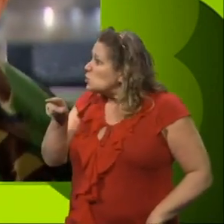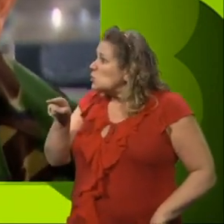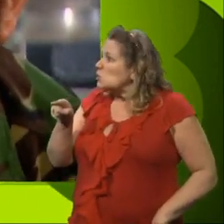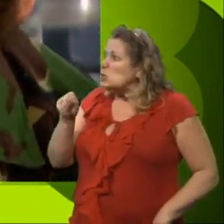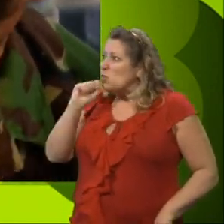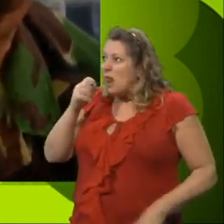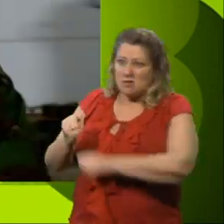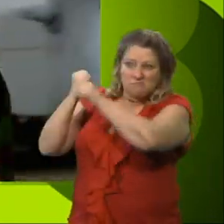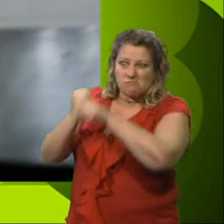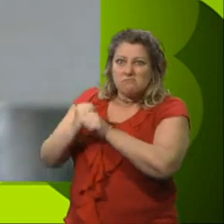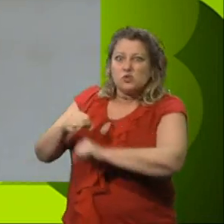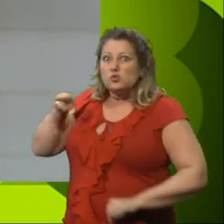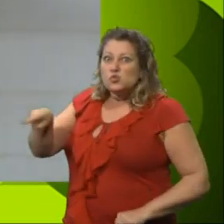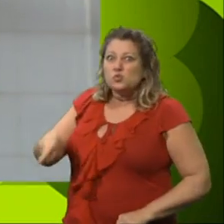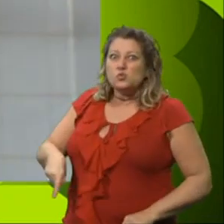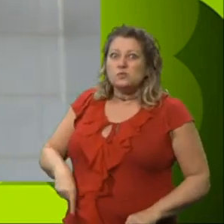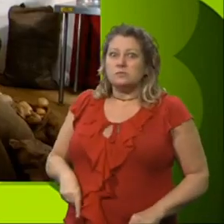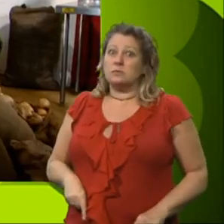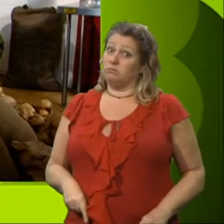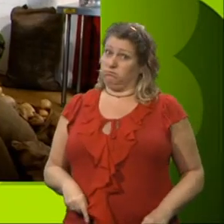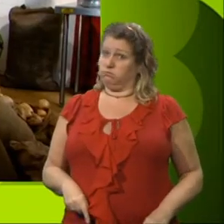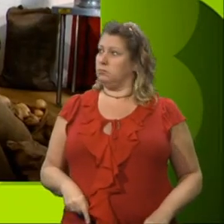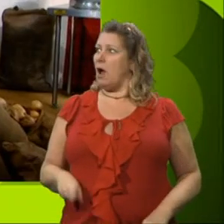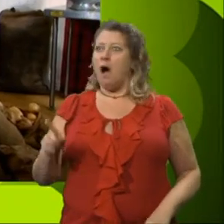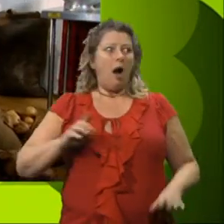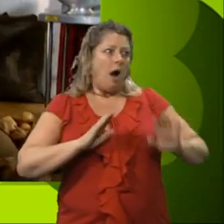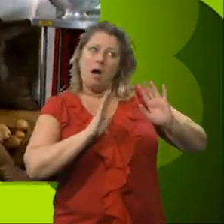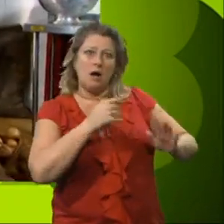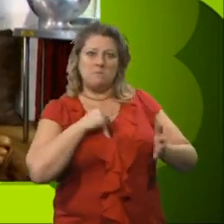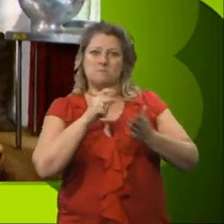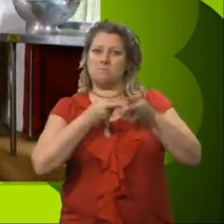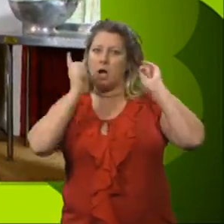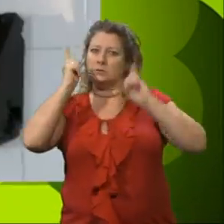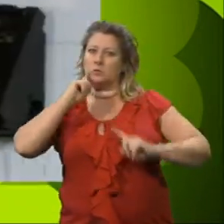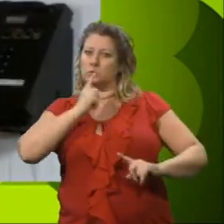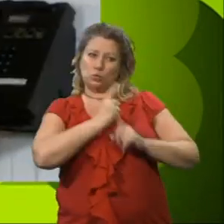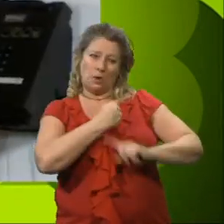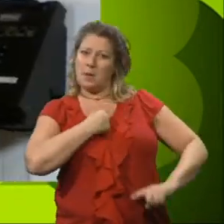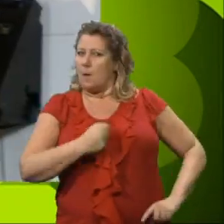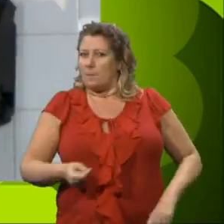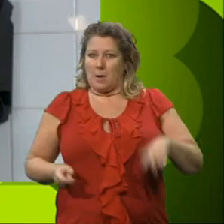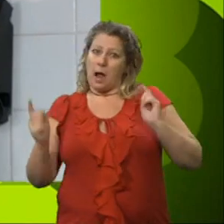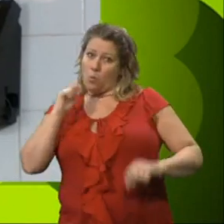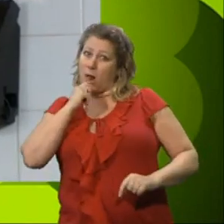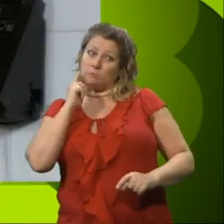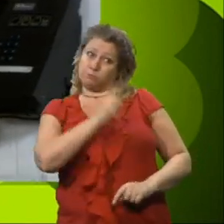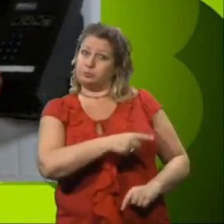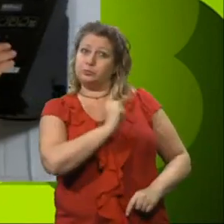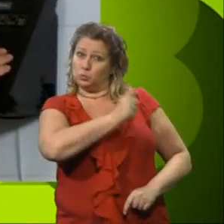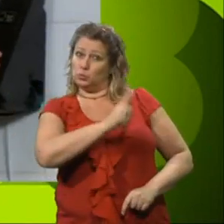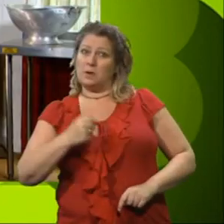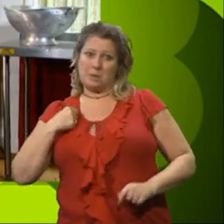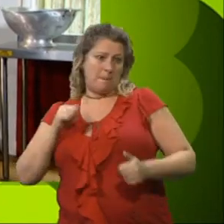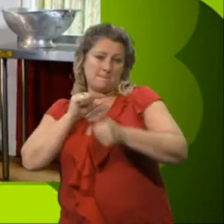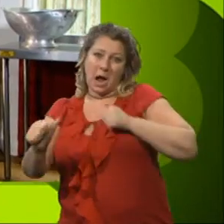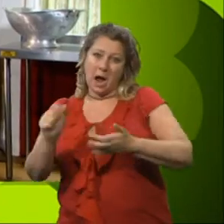brush. Just you wait till my editor finds out how you're talking to me. Eh? He'll have a thing or two to say to you. I'm a star